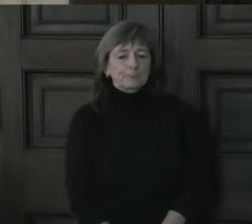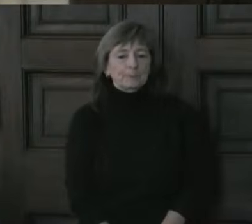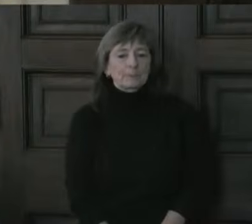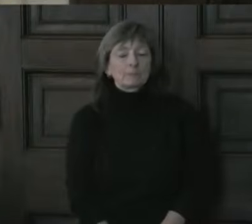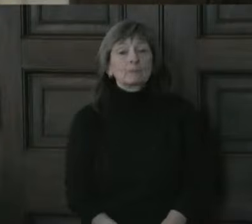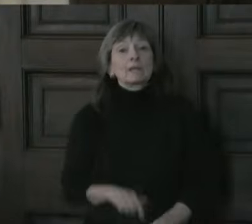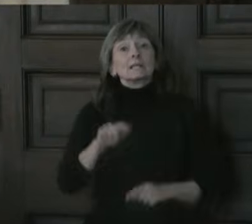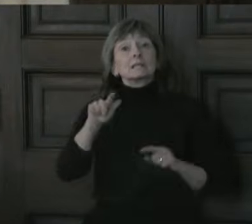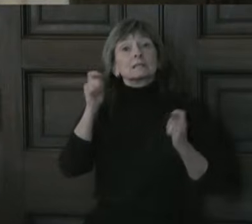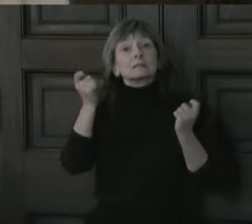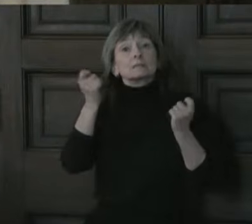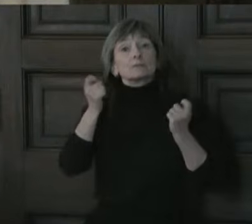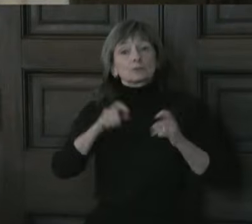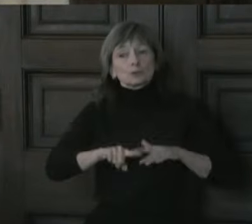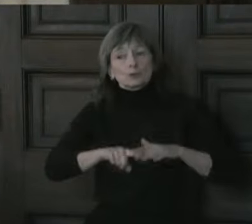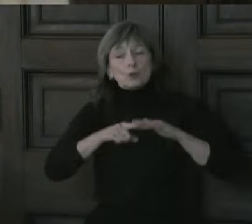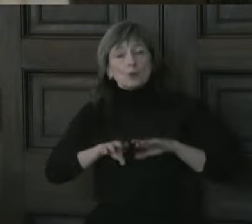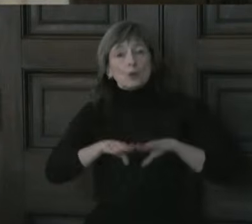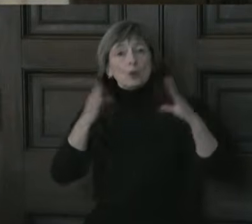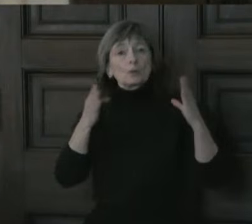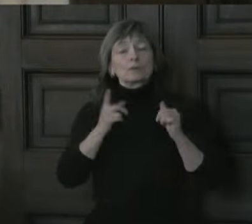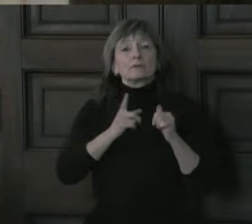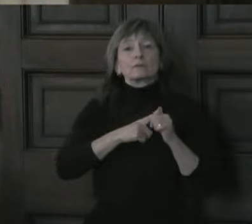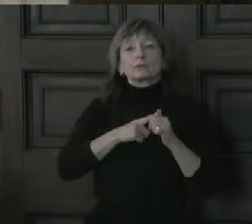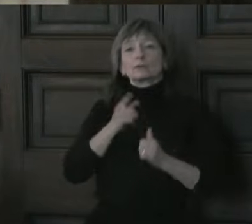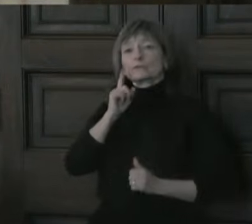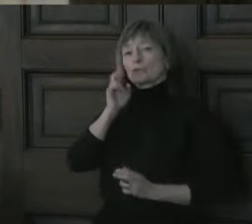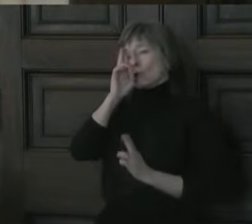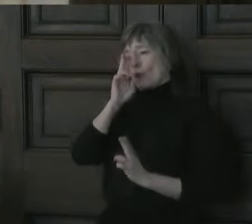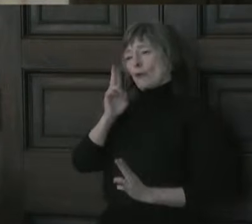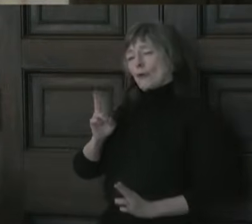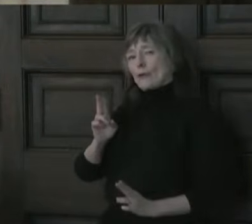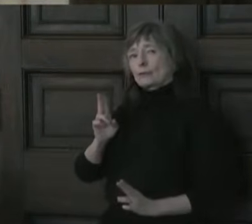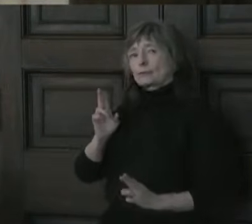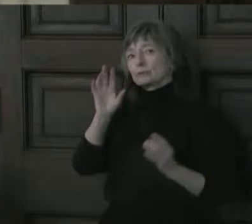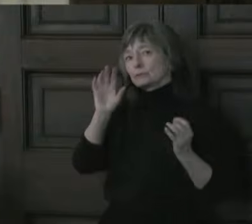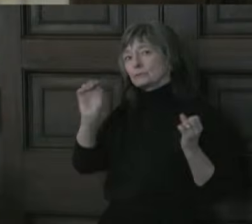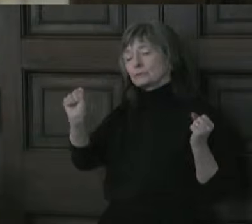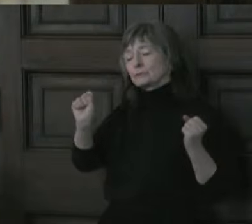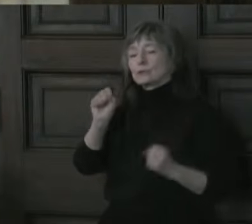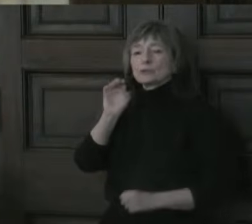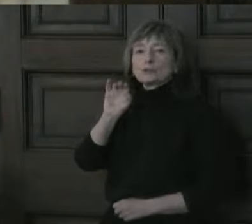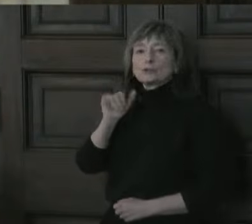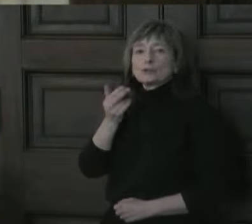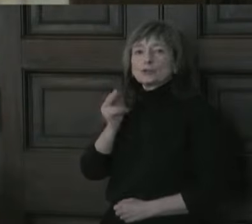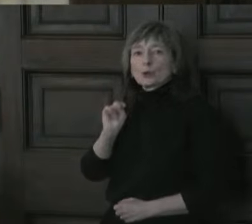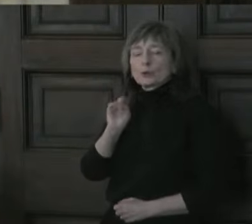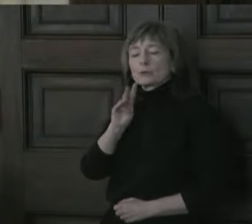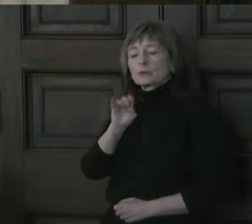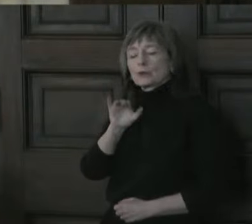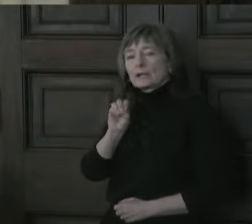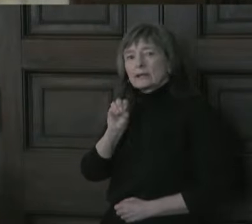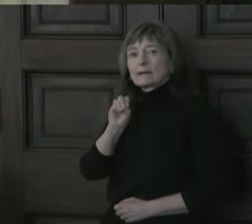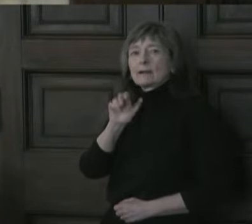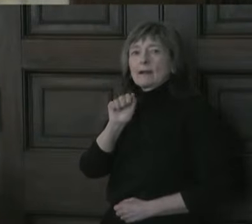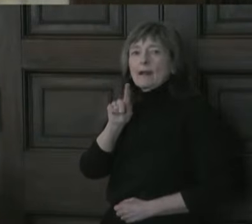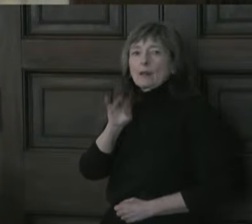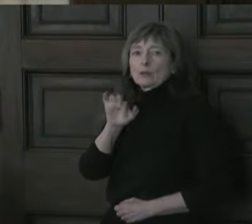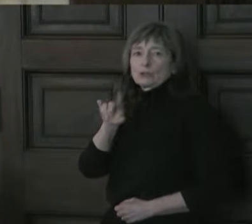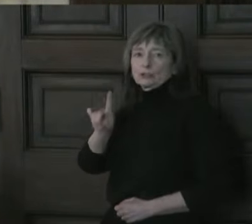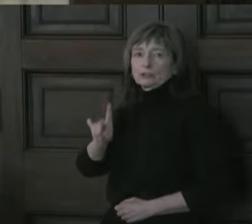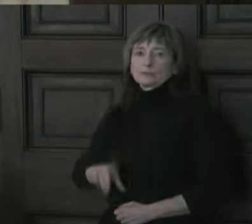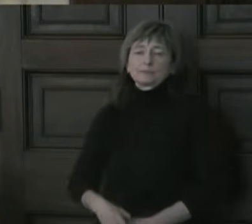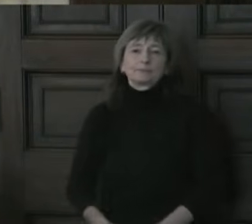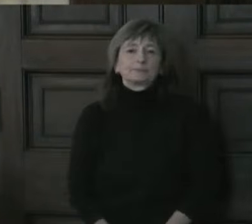The ceremony will commence with an address by Her Honour, the Honourable Joan Aylward, Lieutenant Governor of Newfoundland